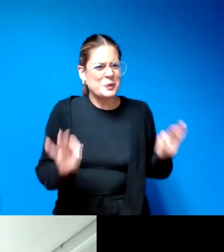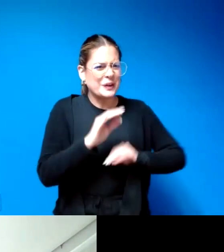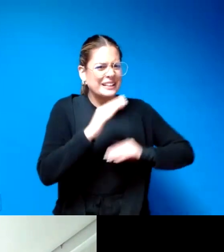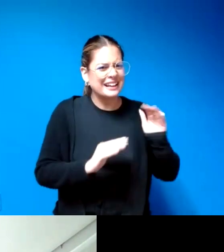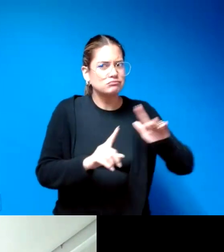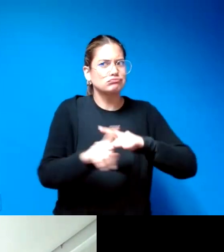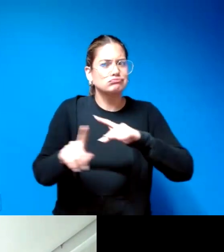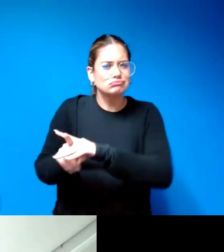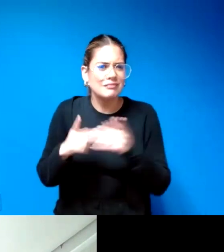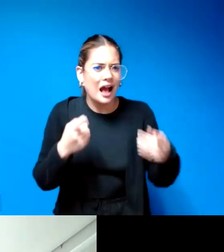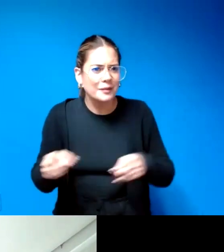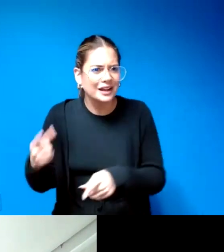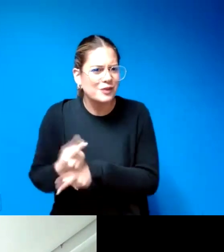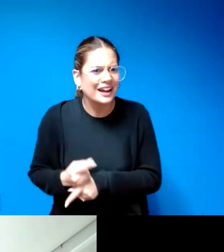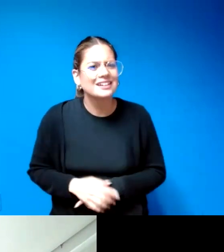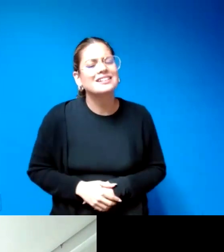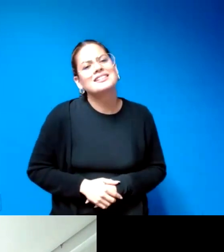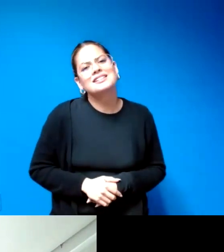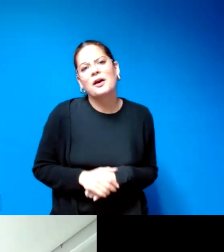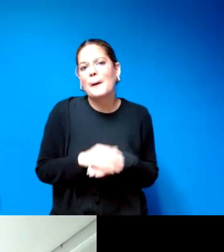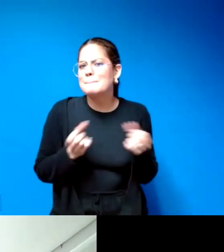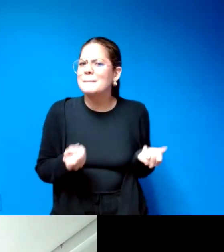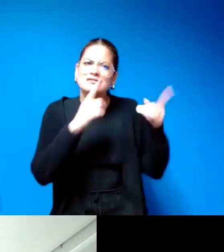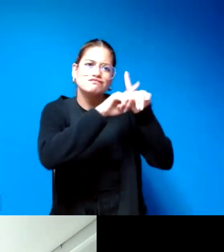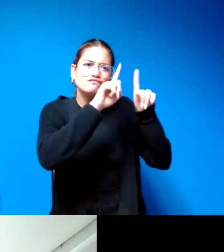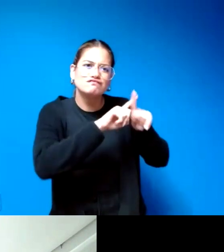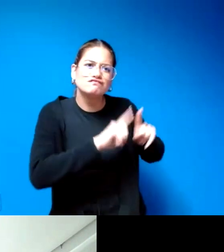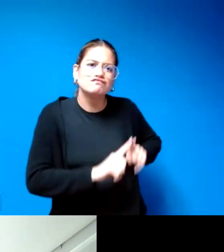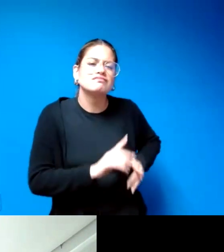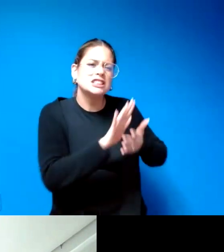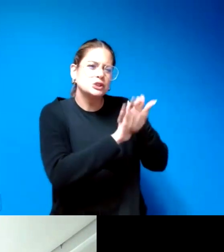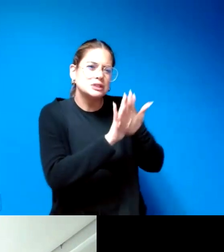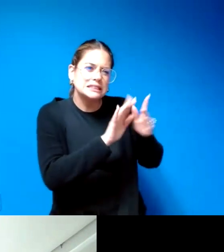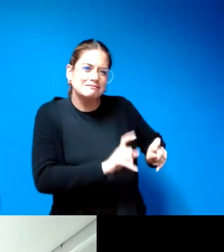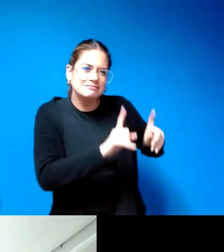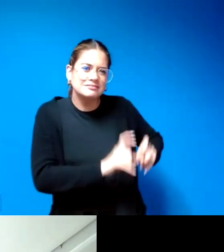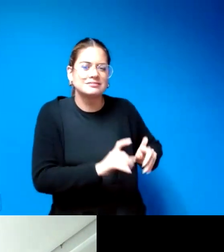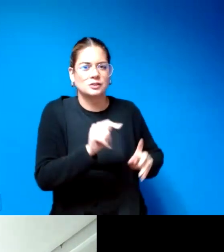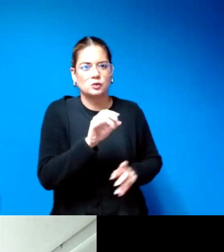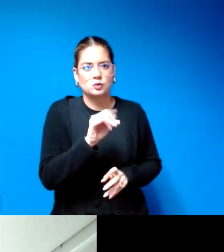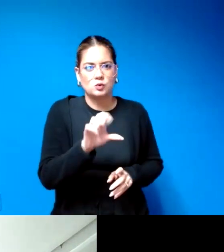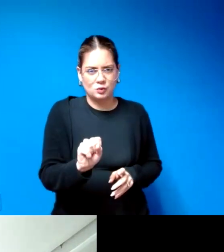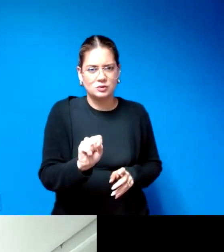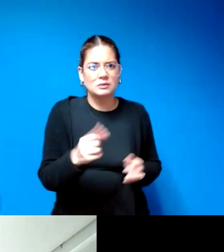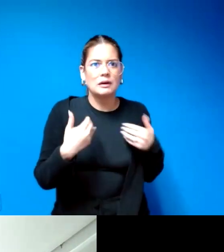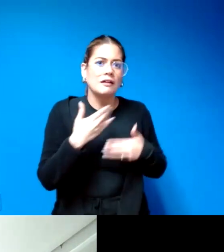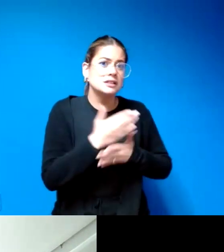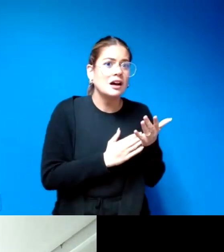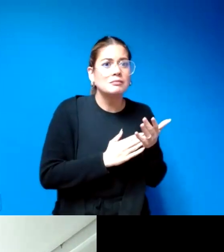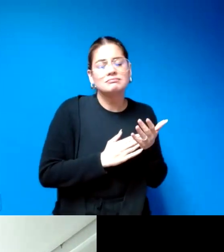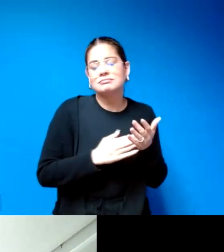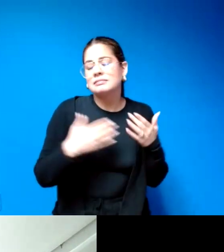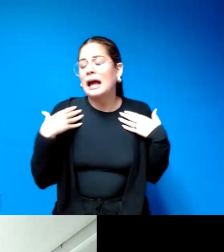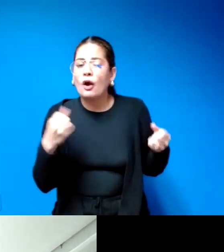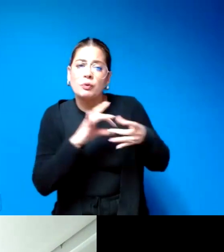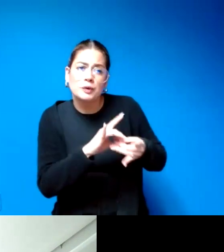I think. And so there are lots of screening tools around social determinants of health. There are health-related social needs screening